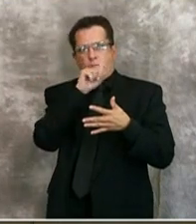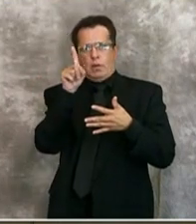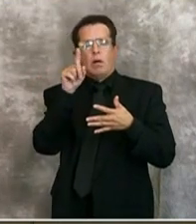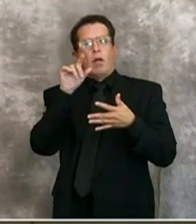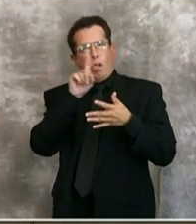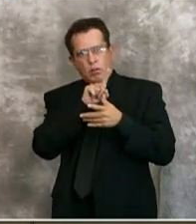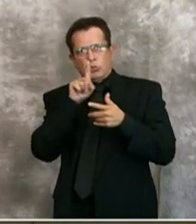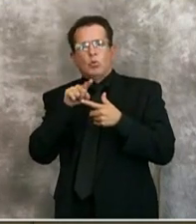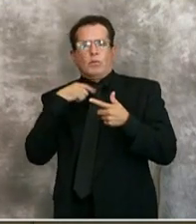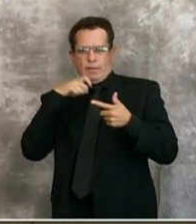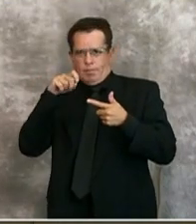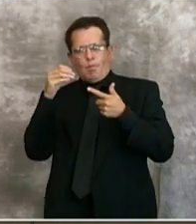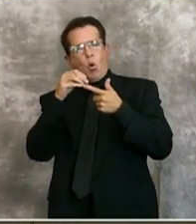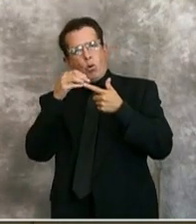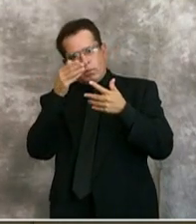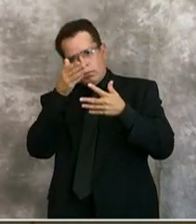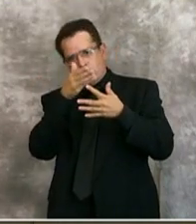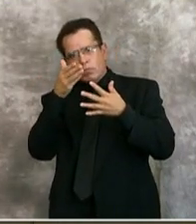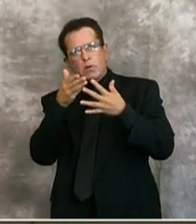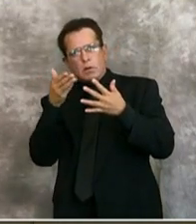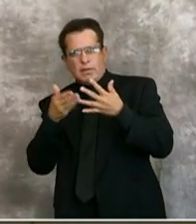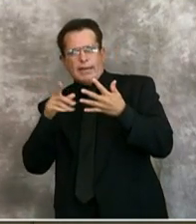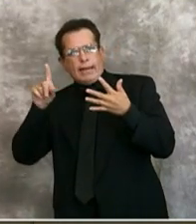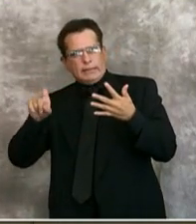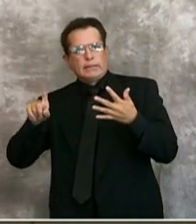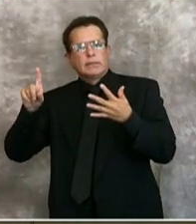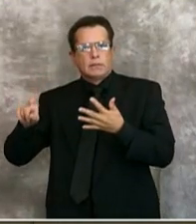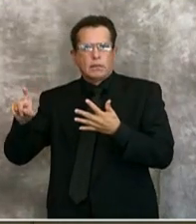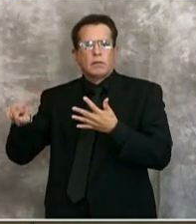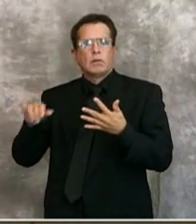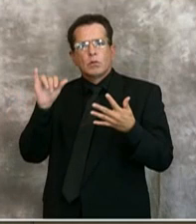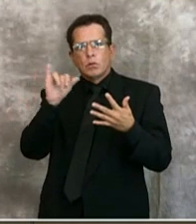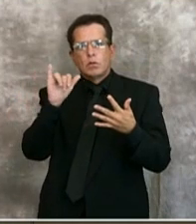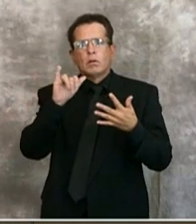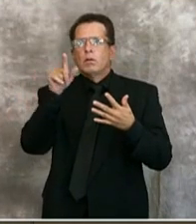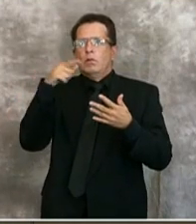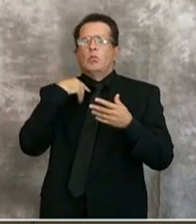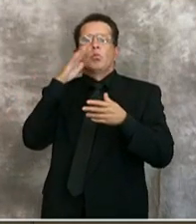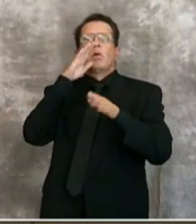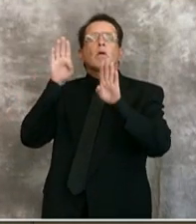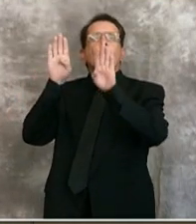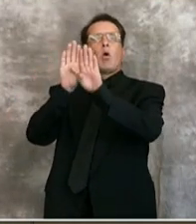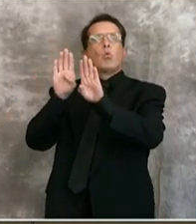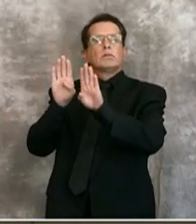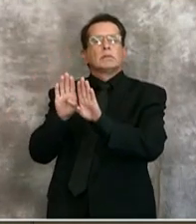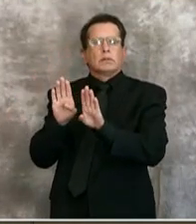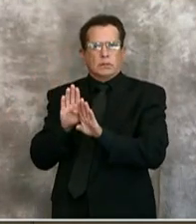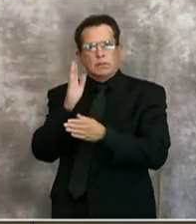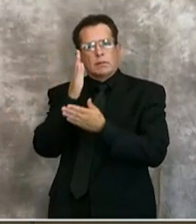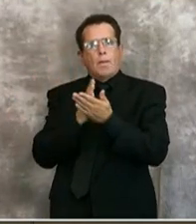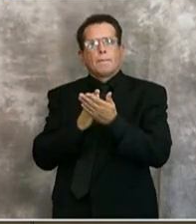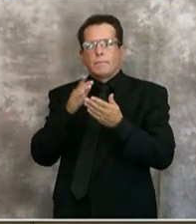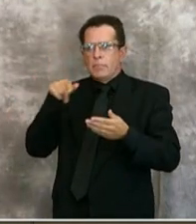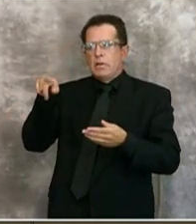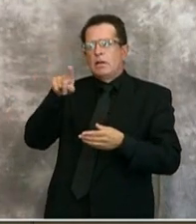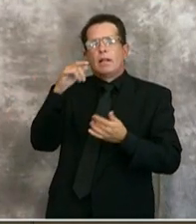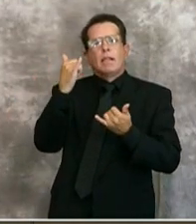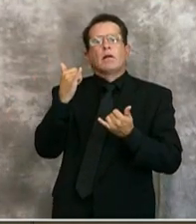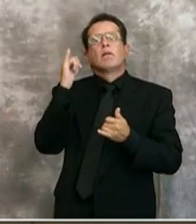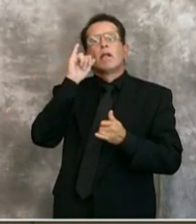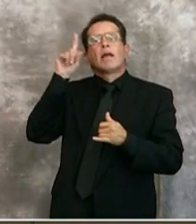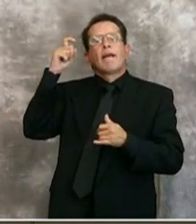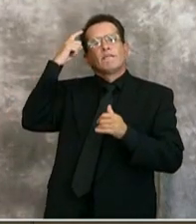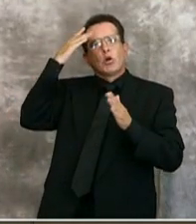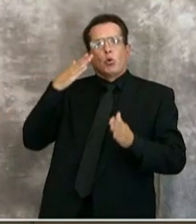layer on top of that, closing specific venues, particularly right now, all of the restrictions